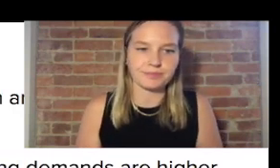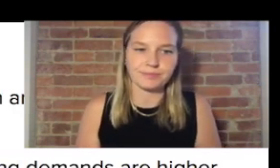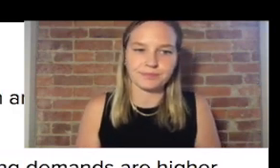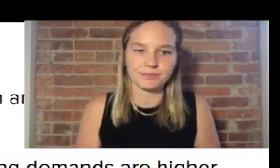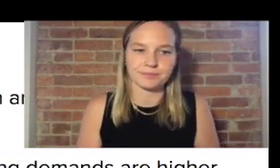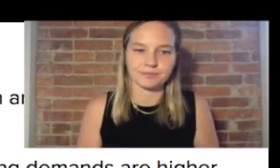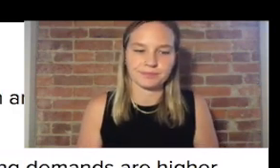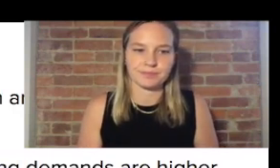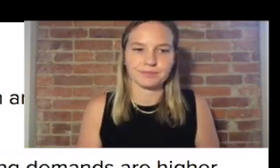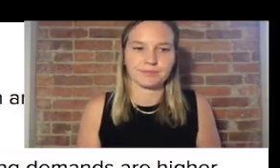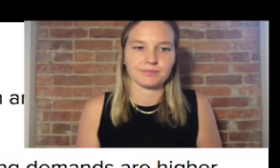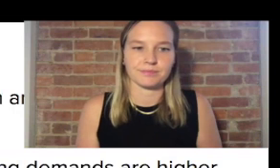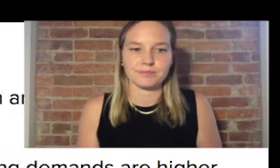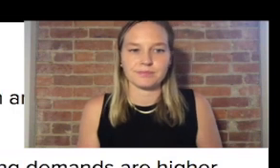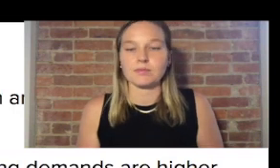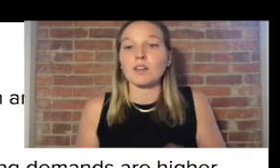necessary supports are present.